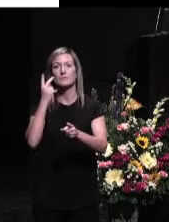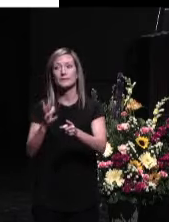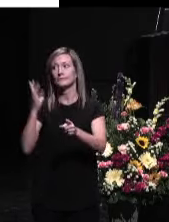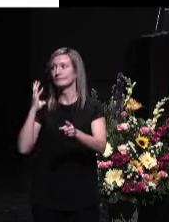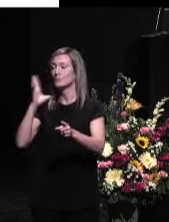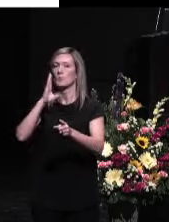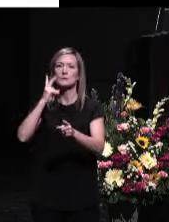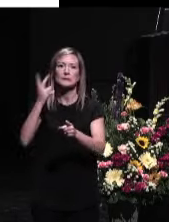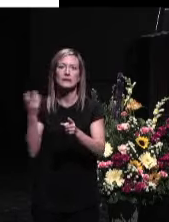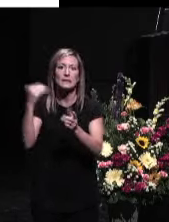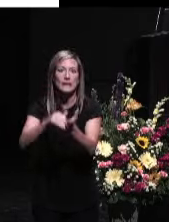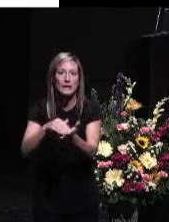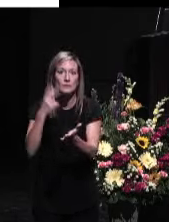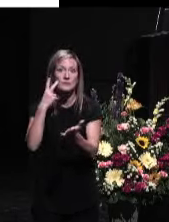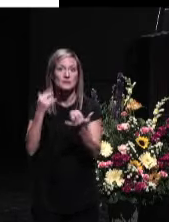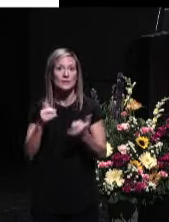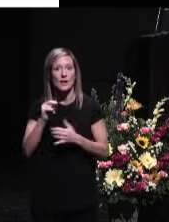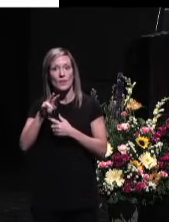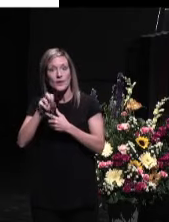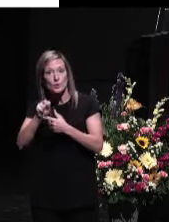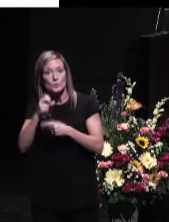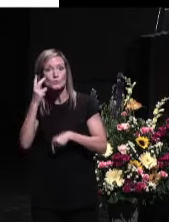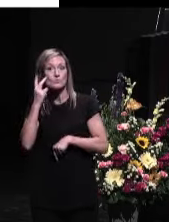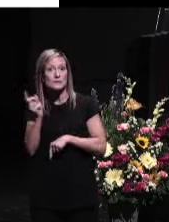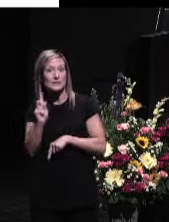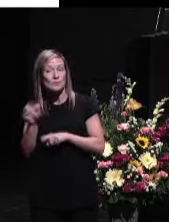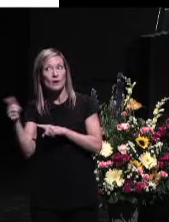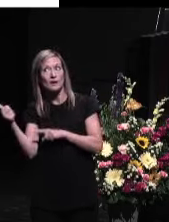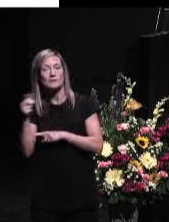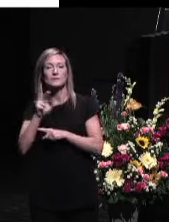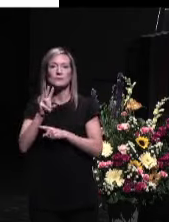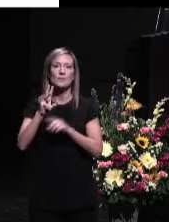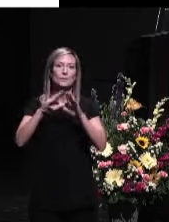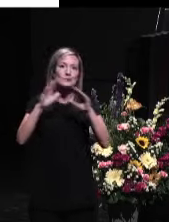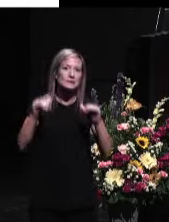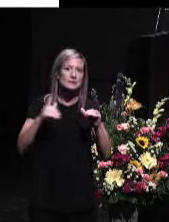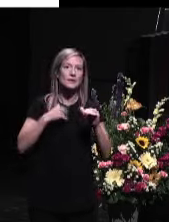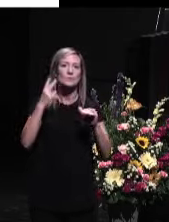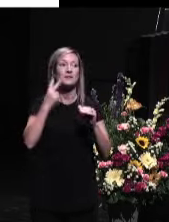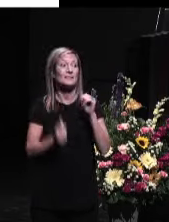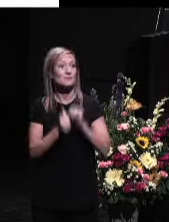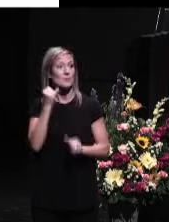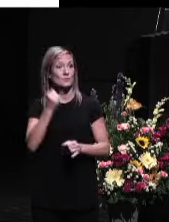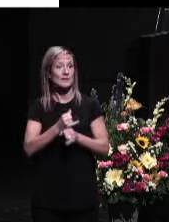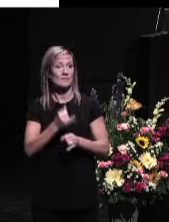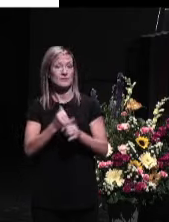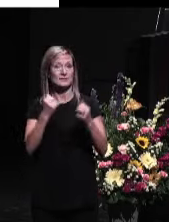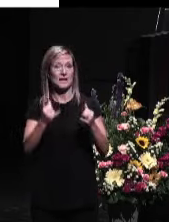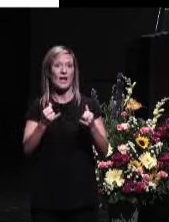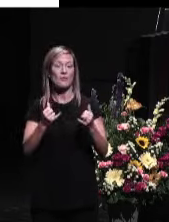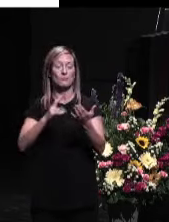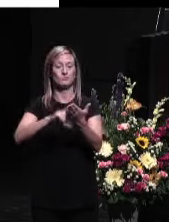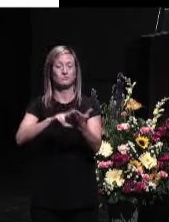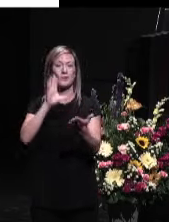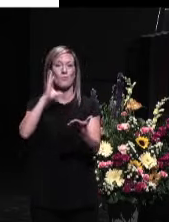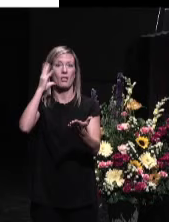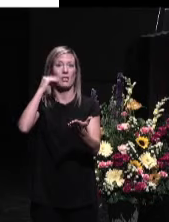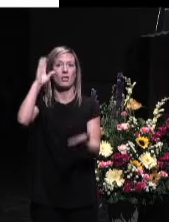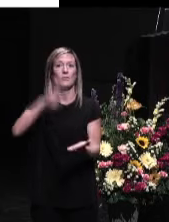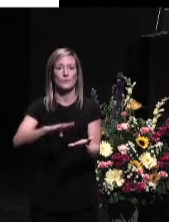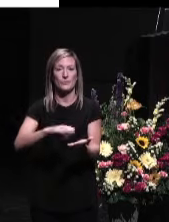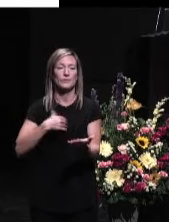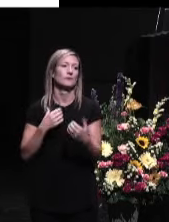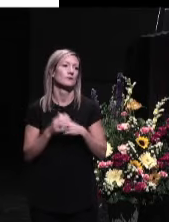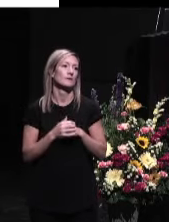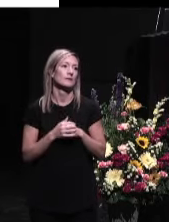We've seen this. If you look across the University of Wisconsin system, you'll see most campuses will have enrollment declines. Some are